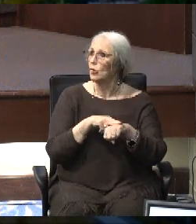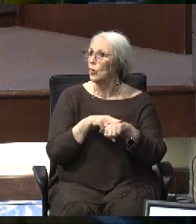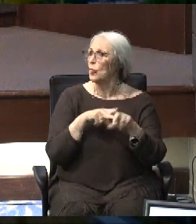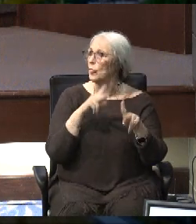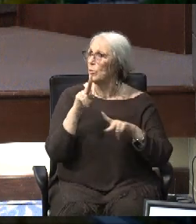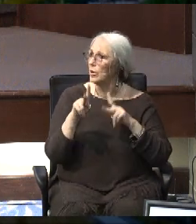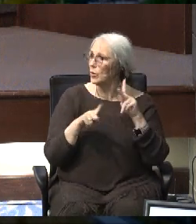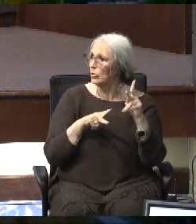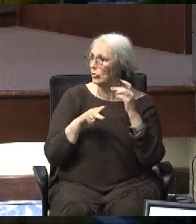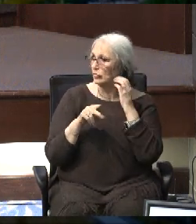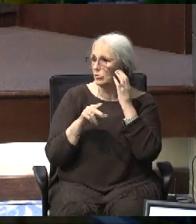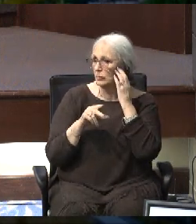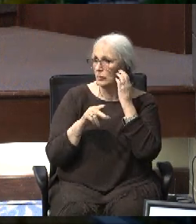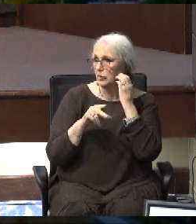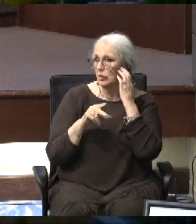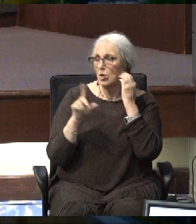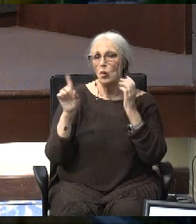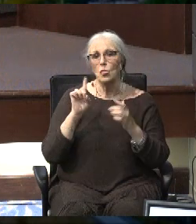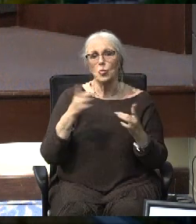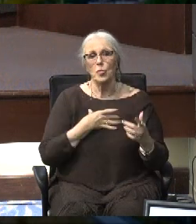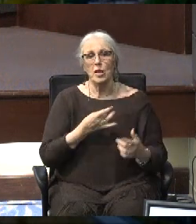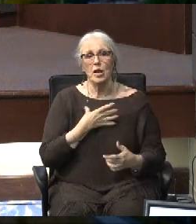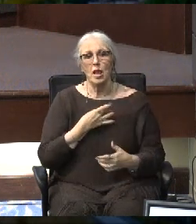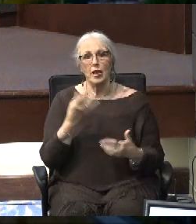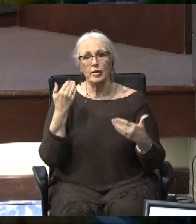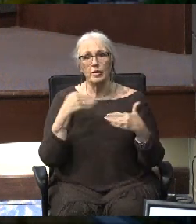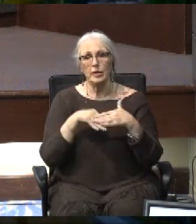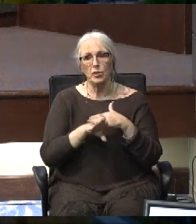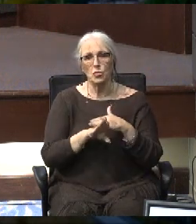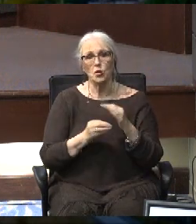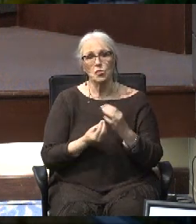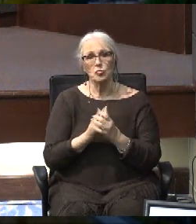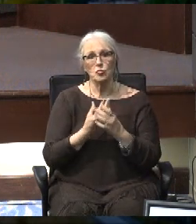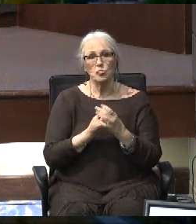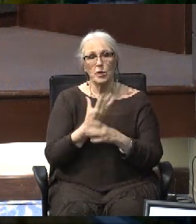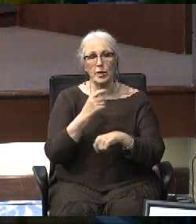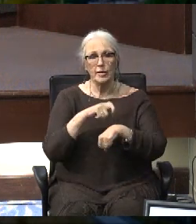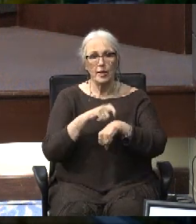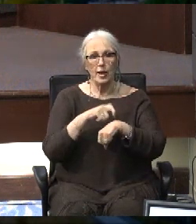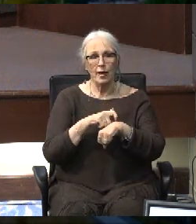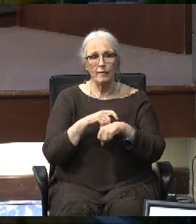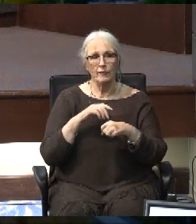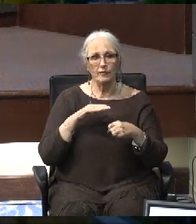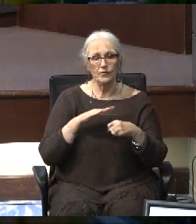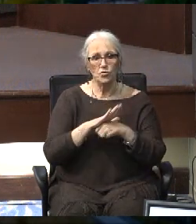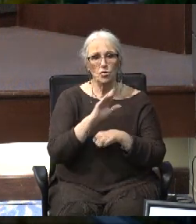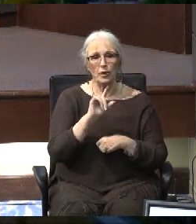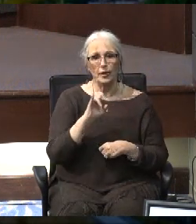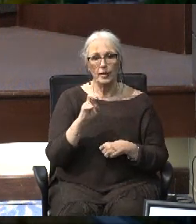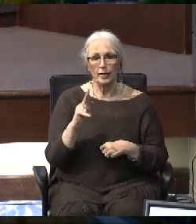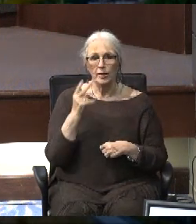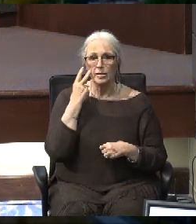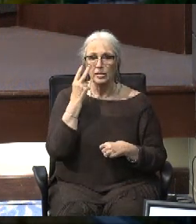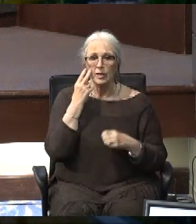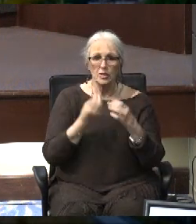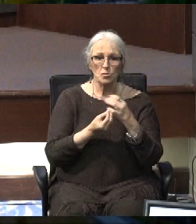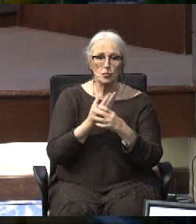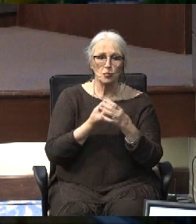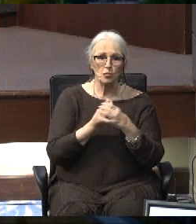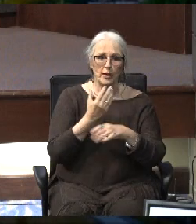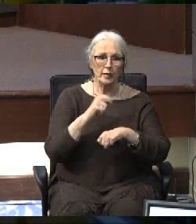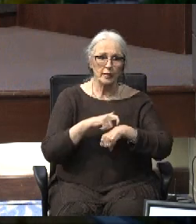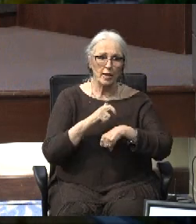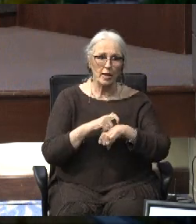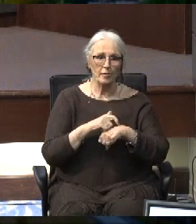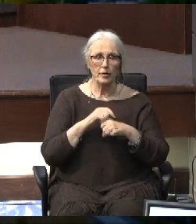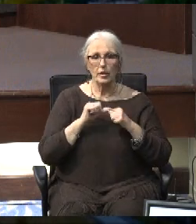people likely are aware, we like to enter the springtime full in the lake and see those springtime rains really